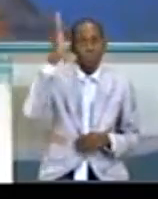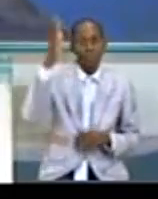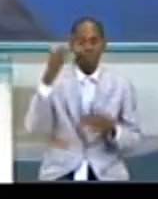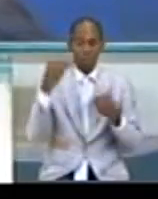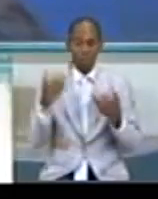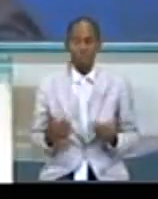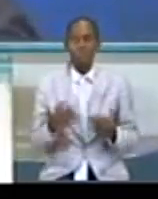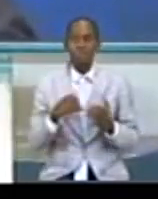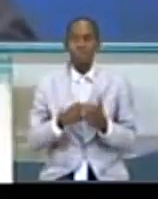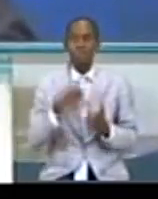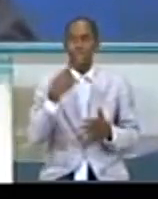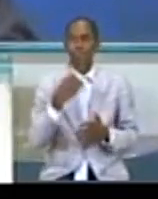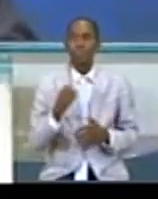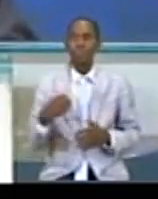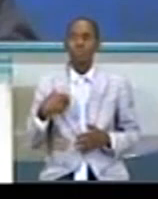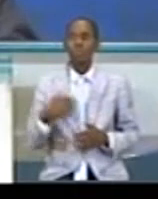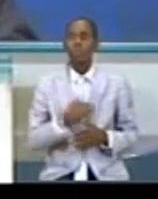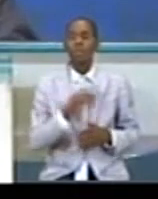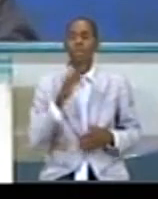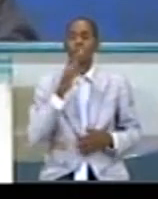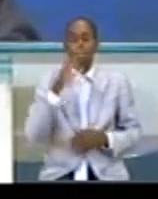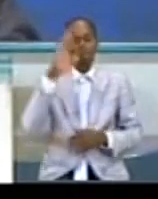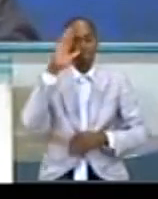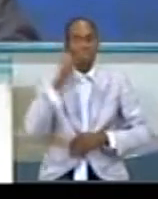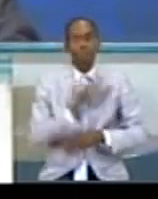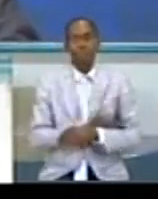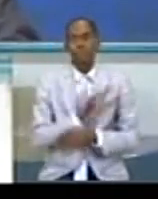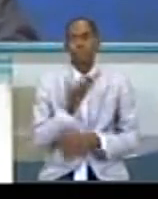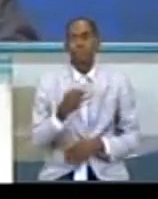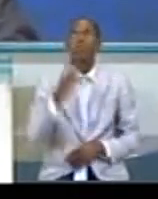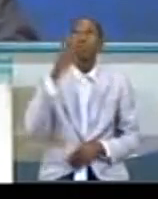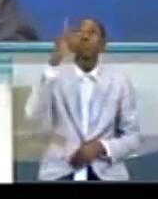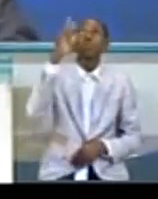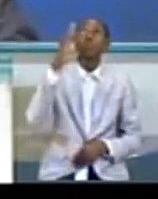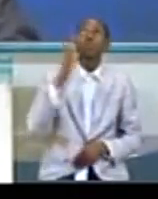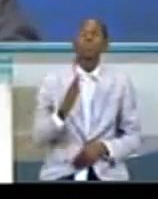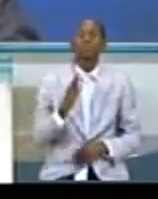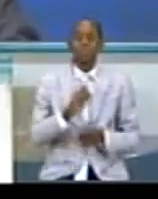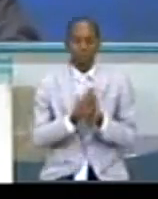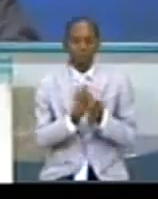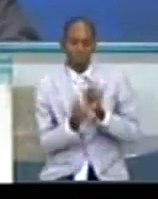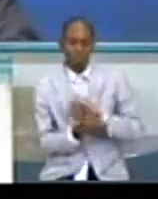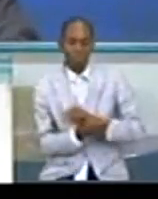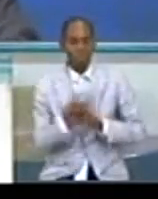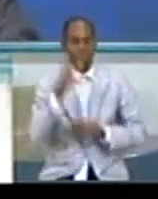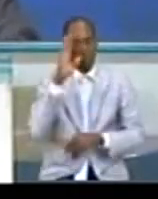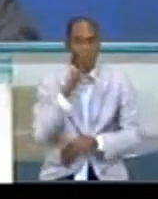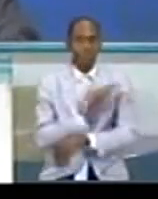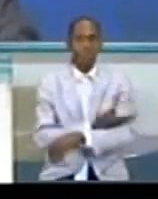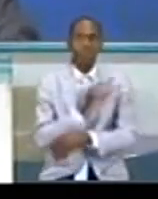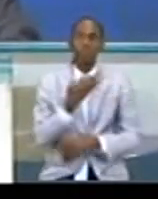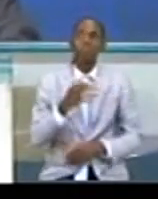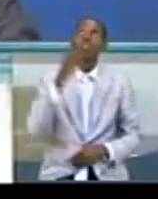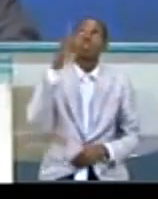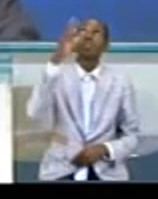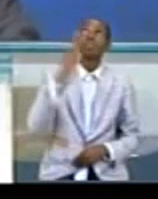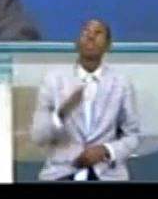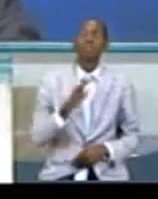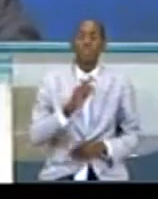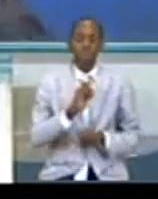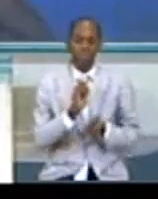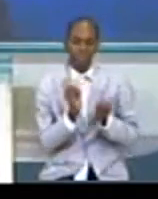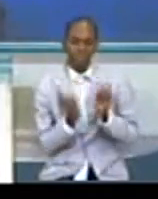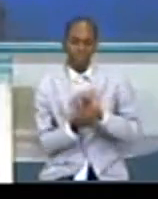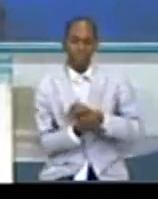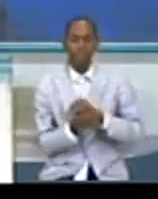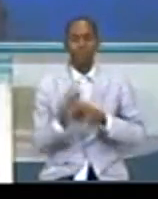says, we're sons of God, transformed sons of God, changed